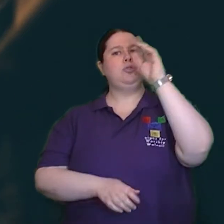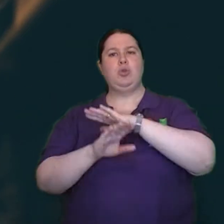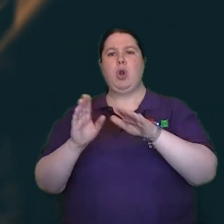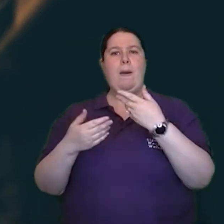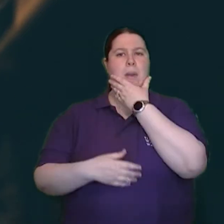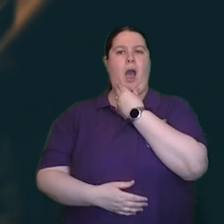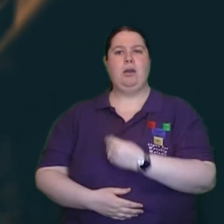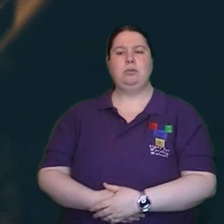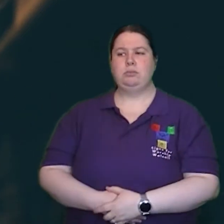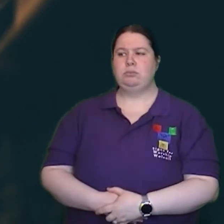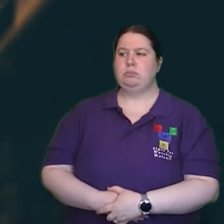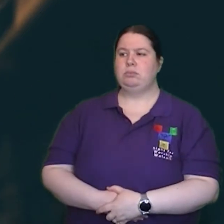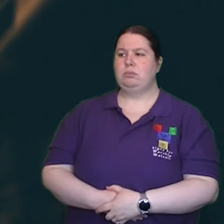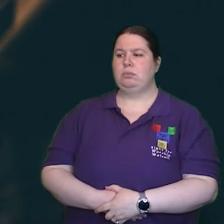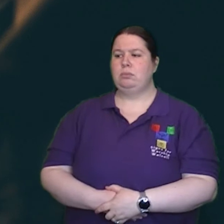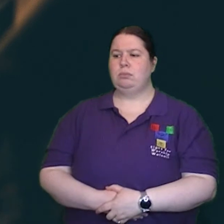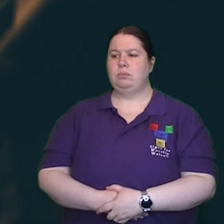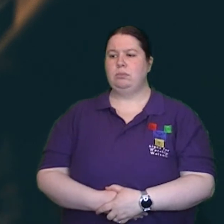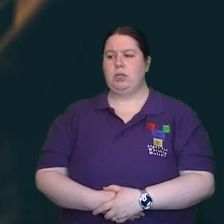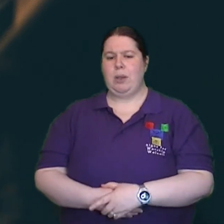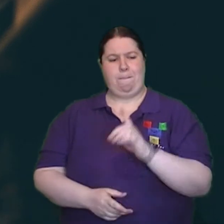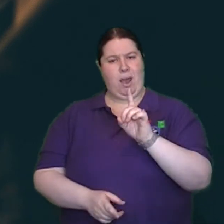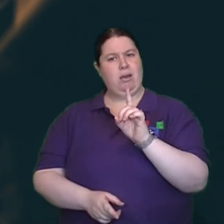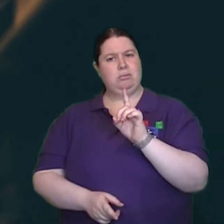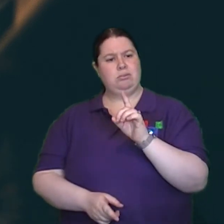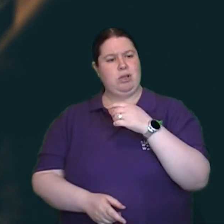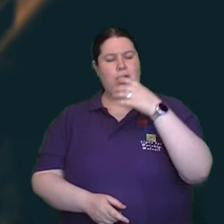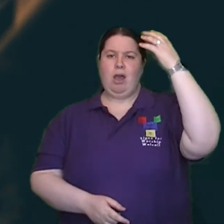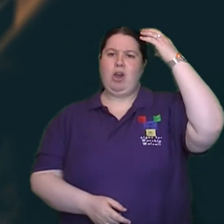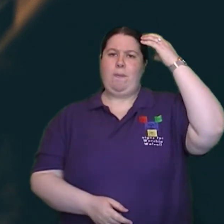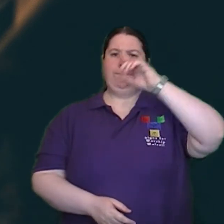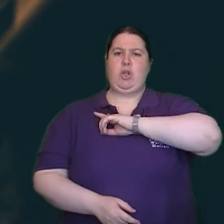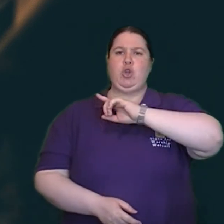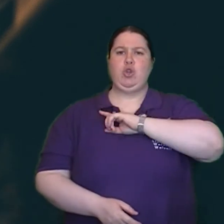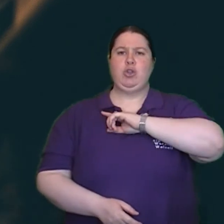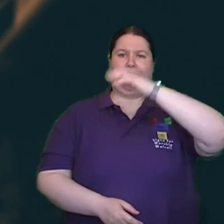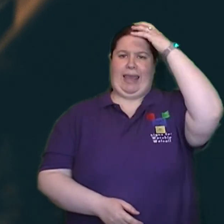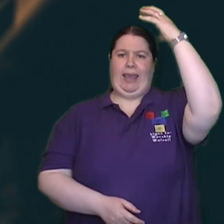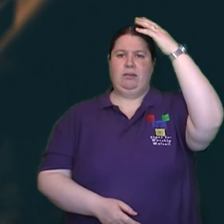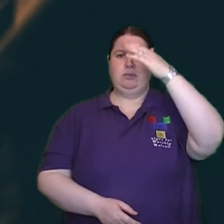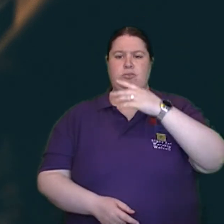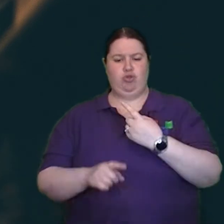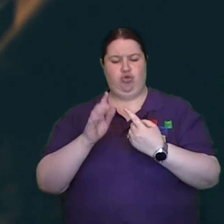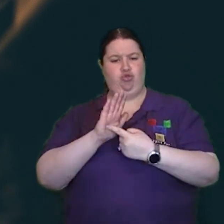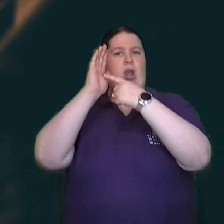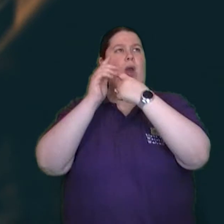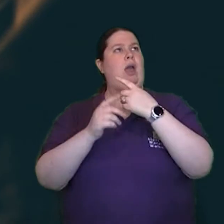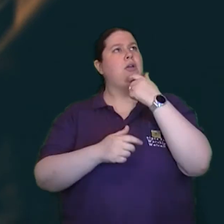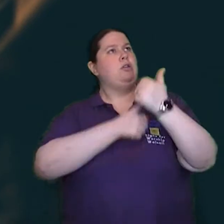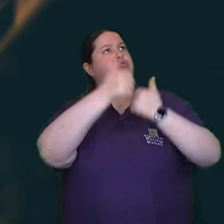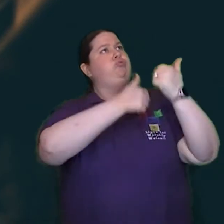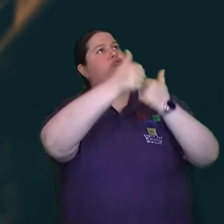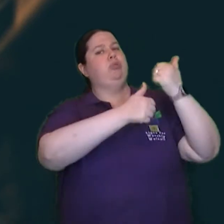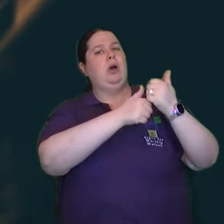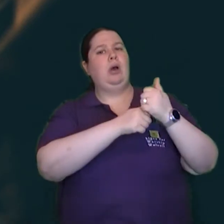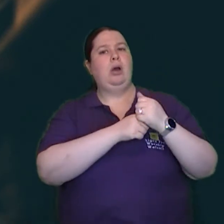Immediately, because Herod did not give him praise to God, an angel of the Lord struck him down, and he